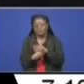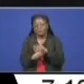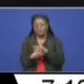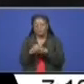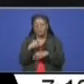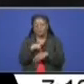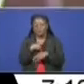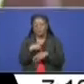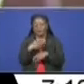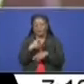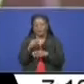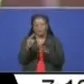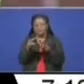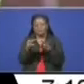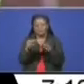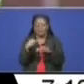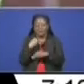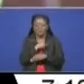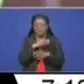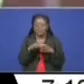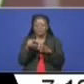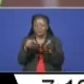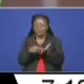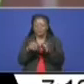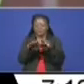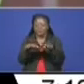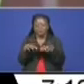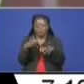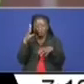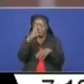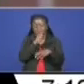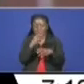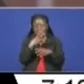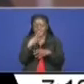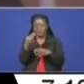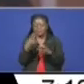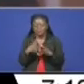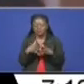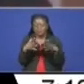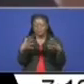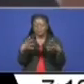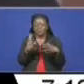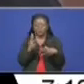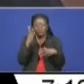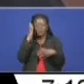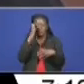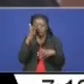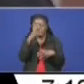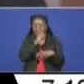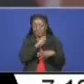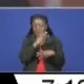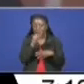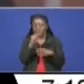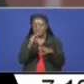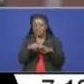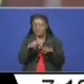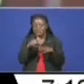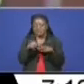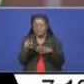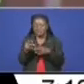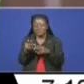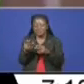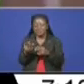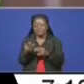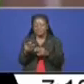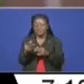congregation, will miss him tremendously. We will miss him sitting in his familiar spot with his wife